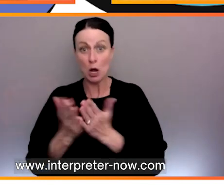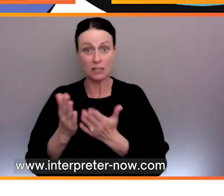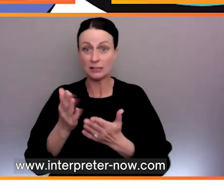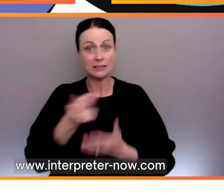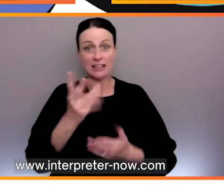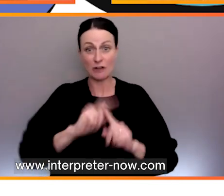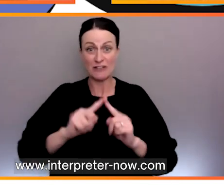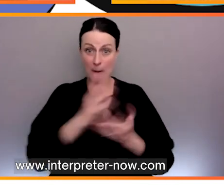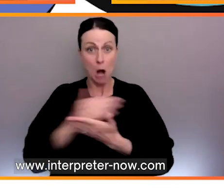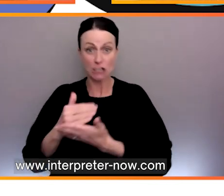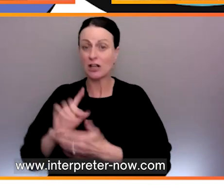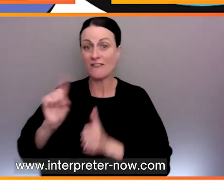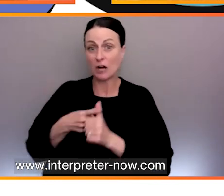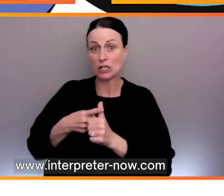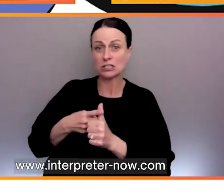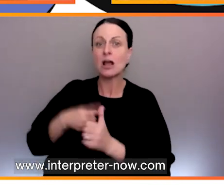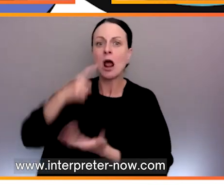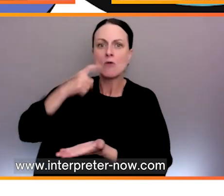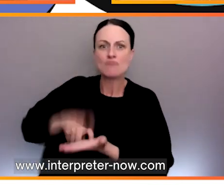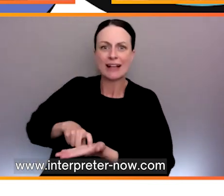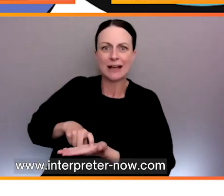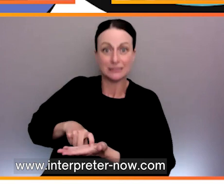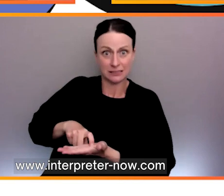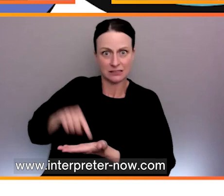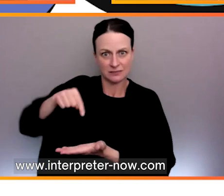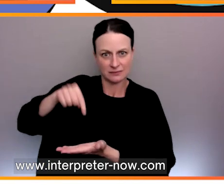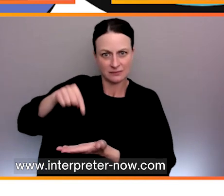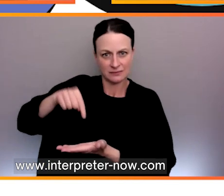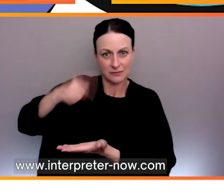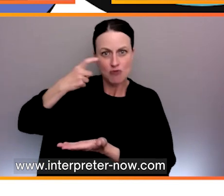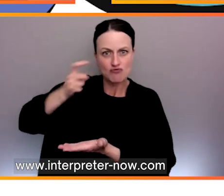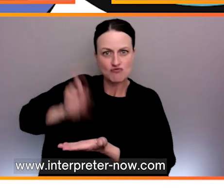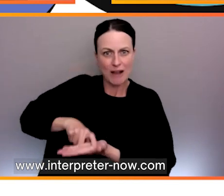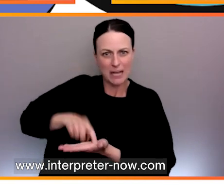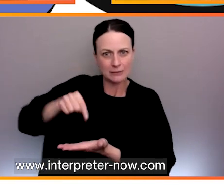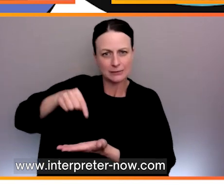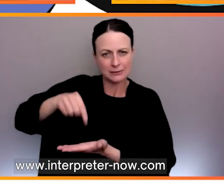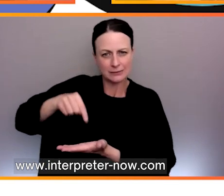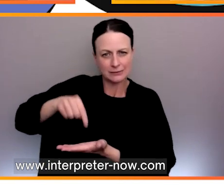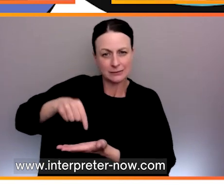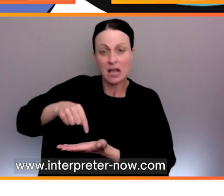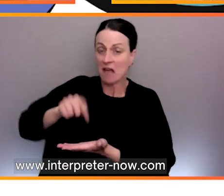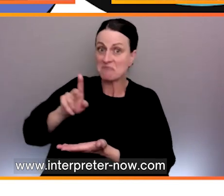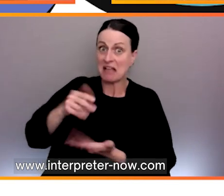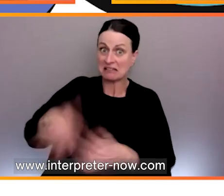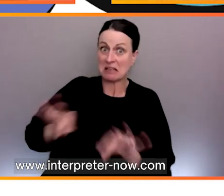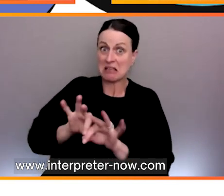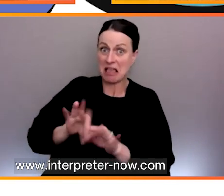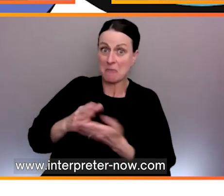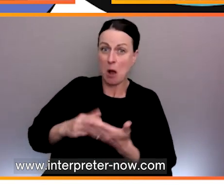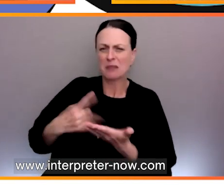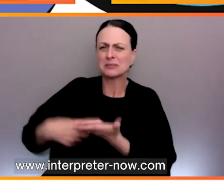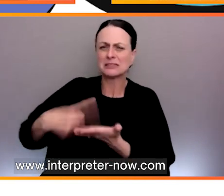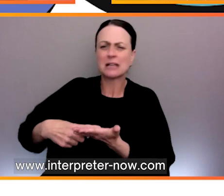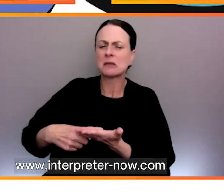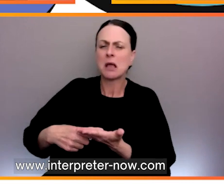in the game. We've at least got some moves we can make. And so that's what became clear to me, was this kind